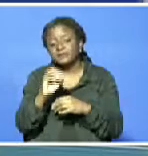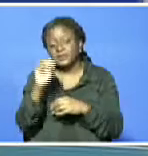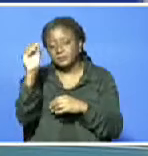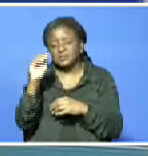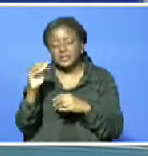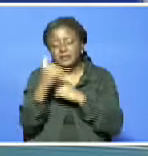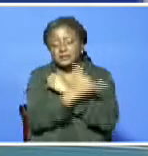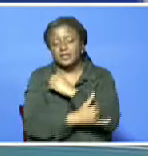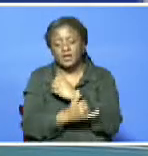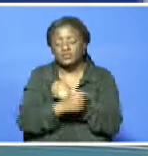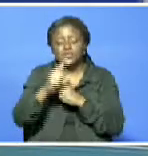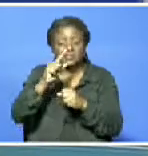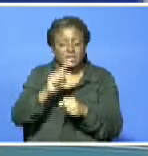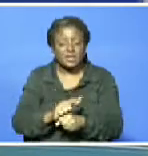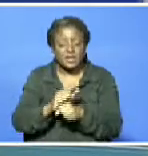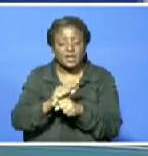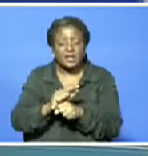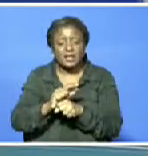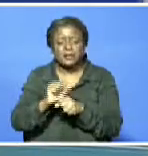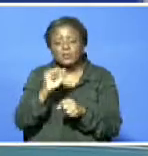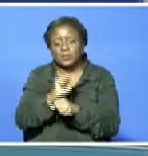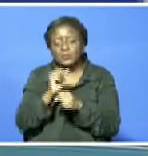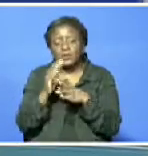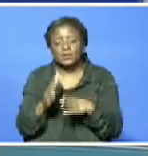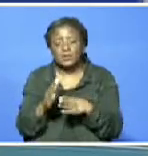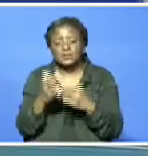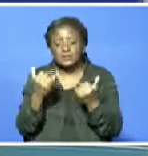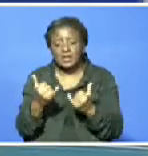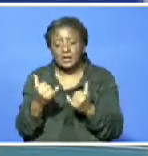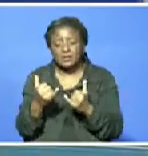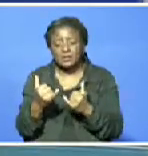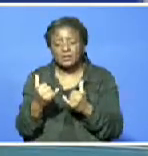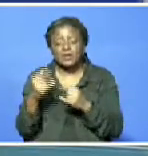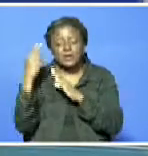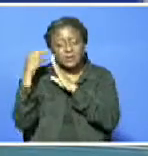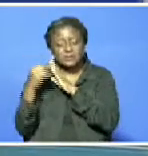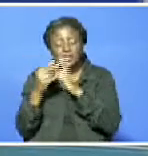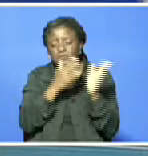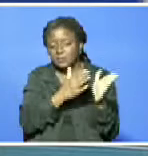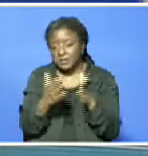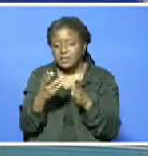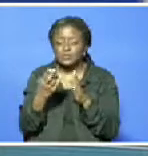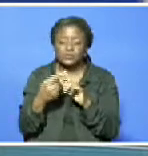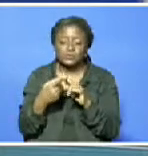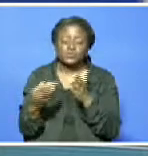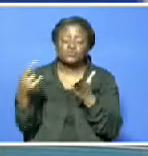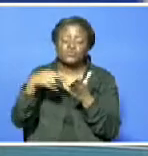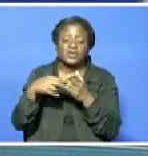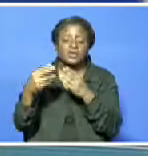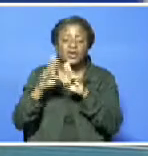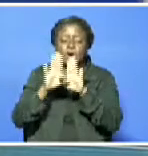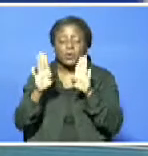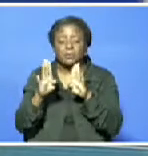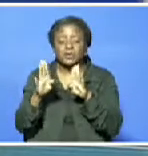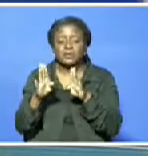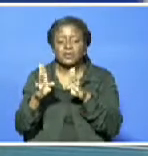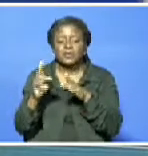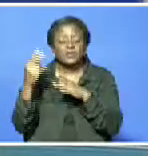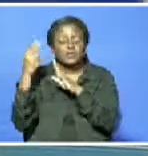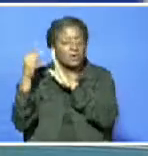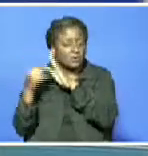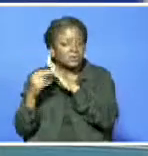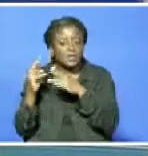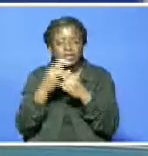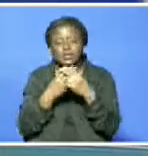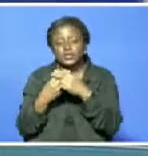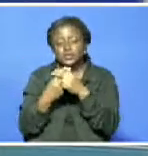8 months later, hotel properties are preparing to reopen across the country, and the hotel union chief is elated for his members. He spoke